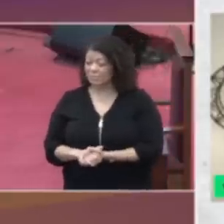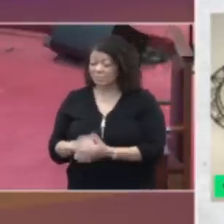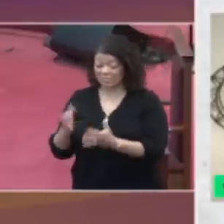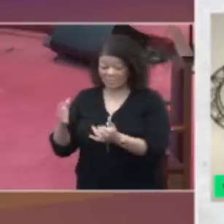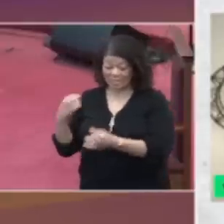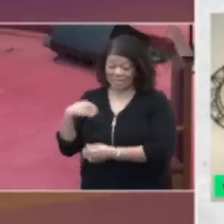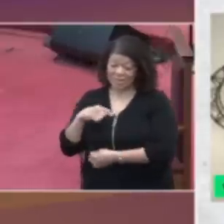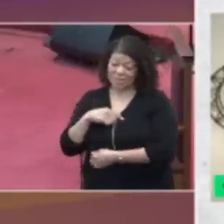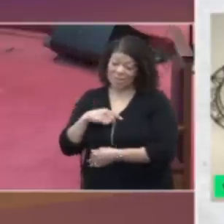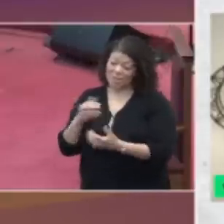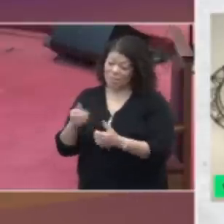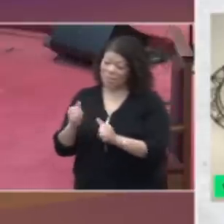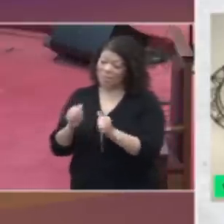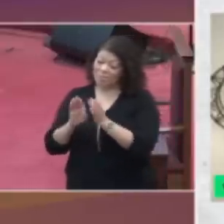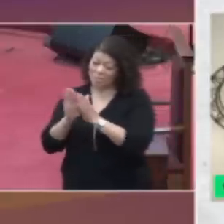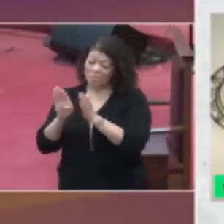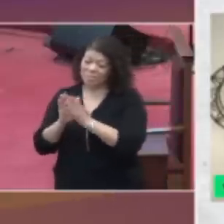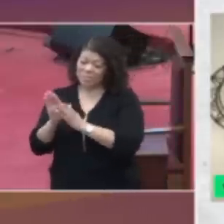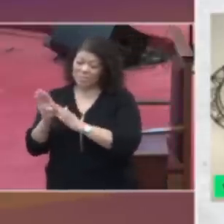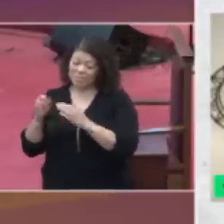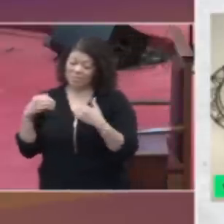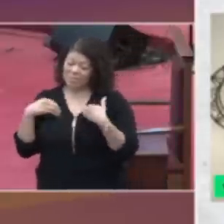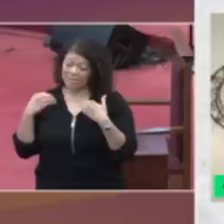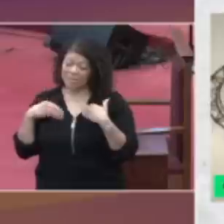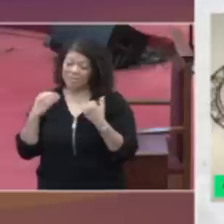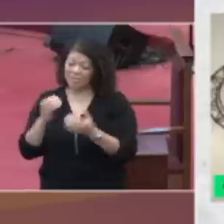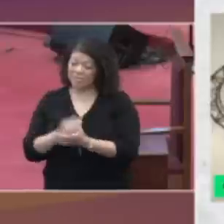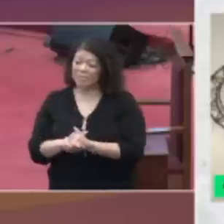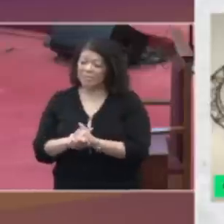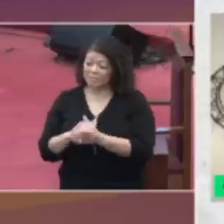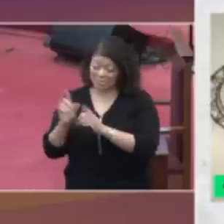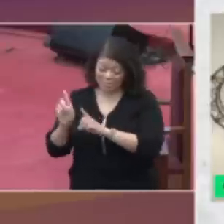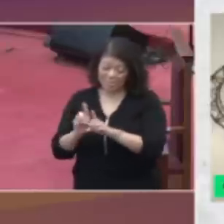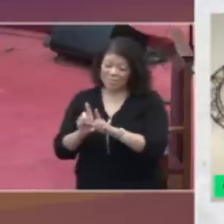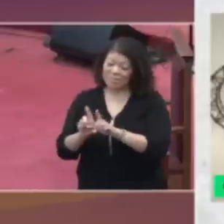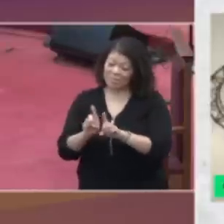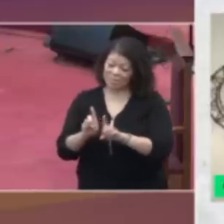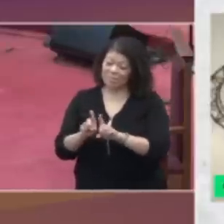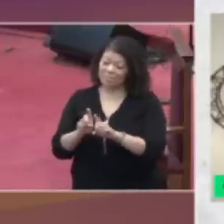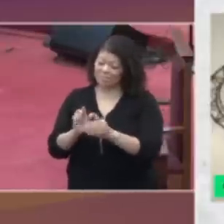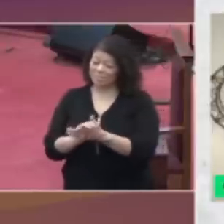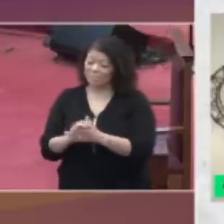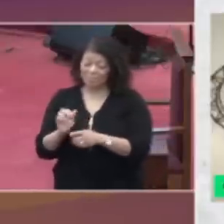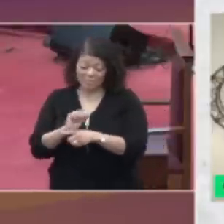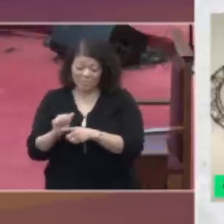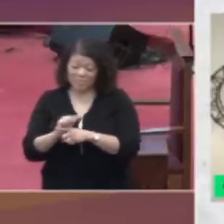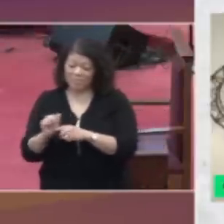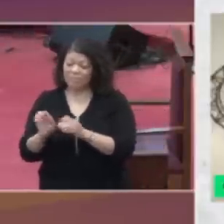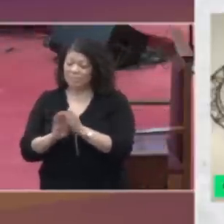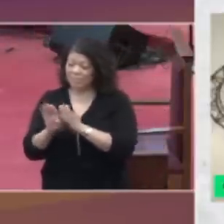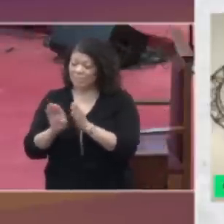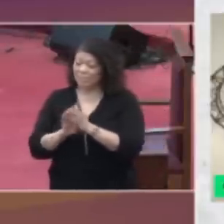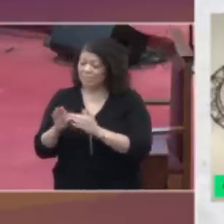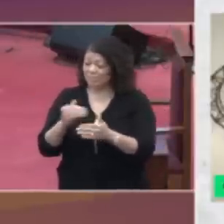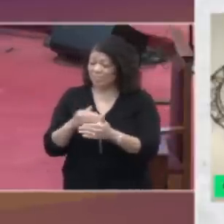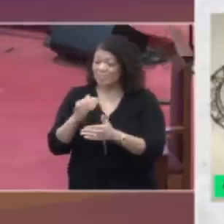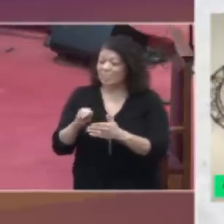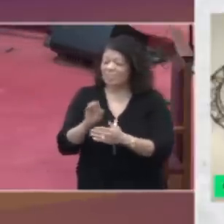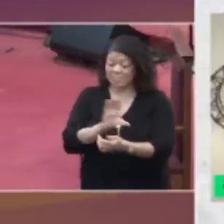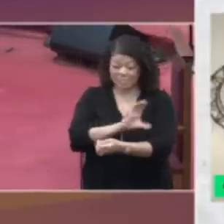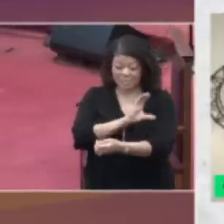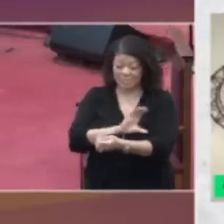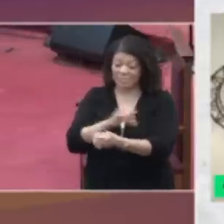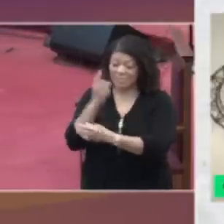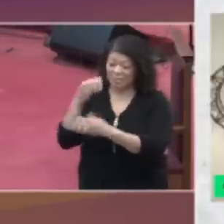trying to open it up now for our young people, one, for me to mentor, help train, push, and grow the next generation of singers, choir